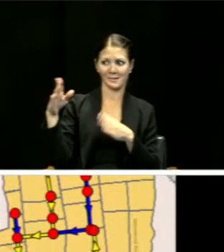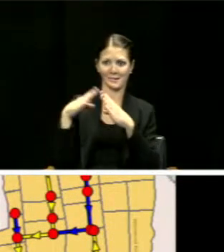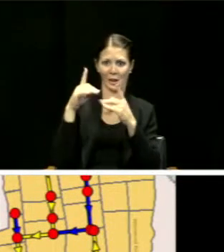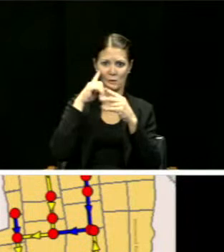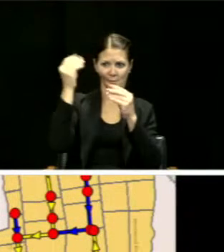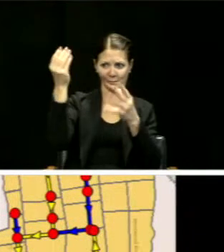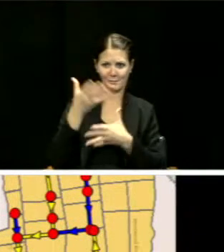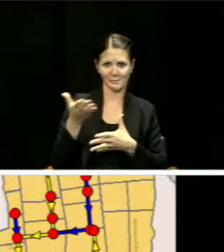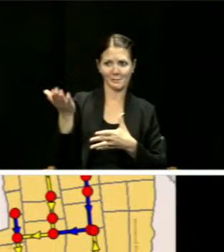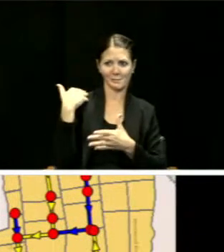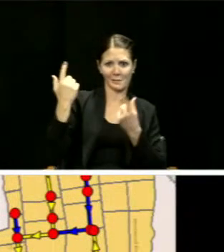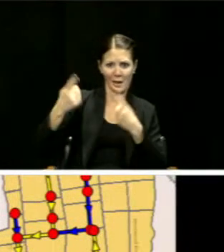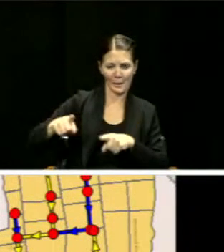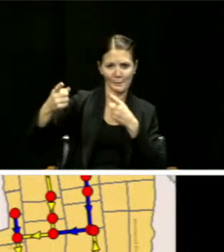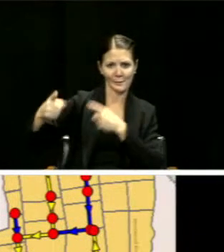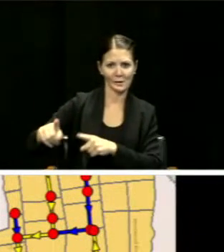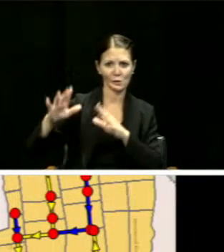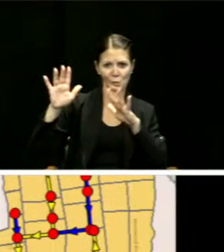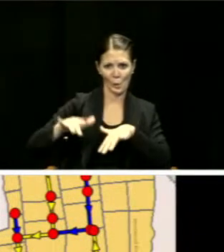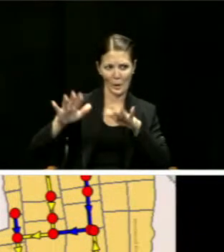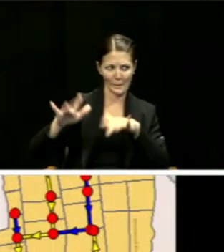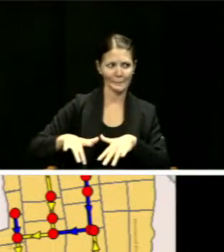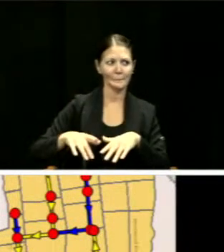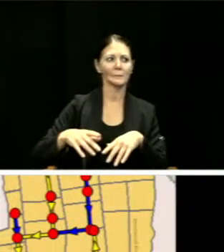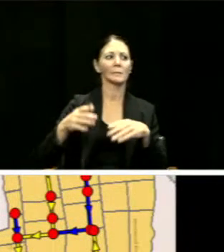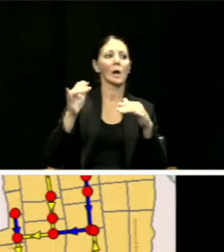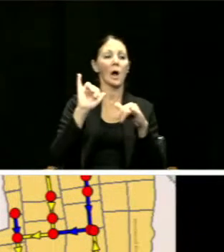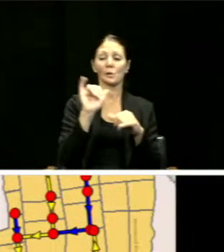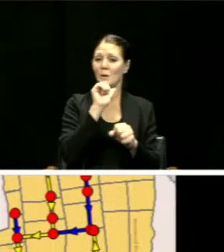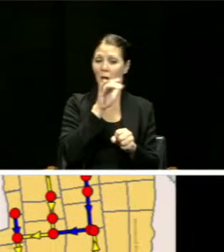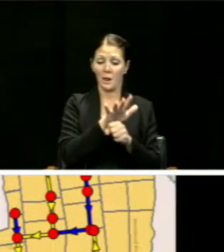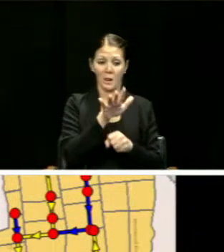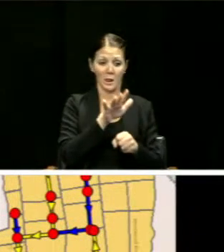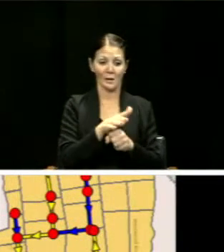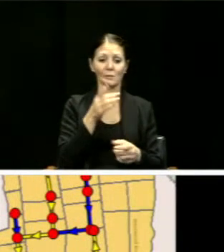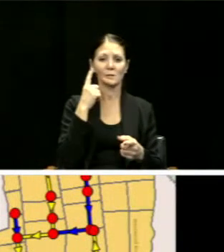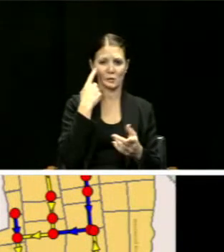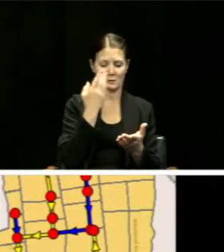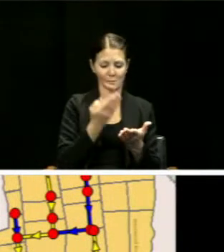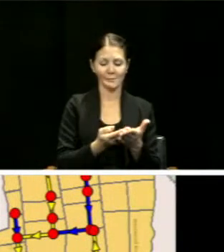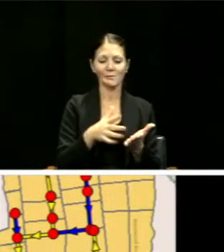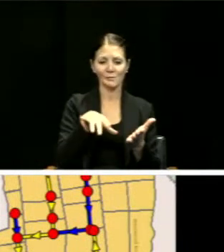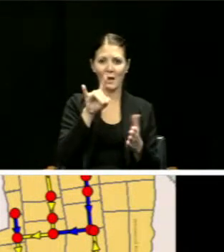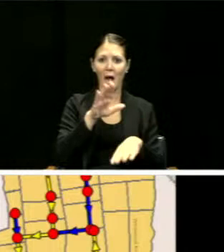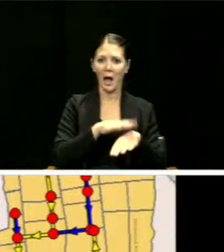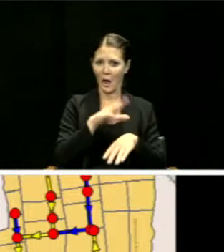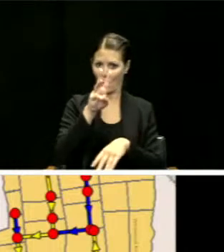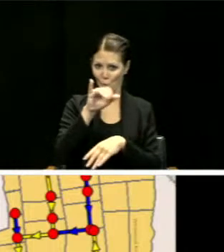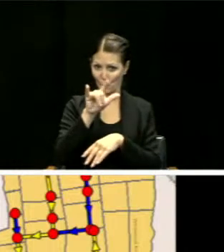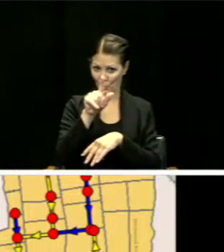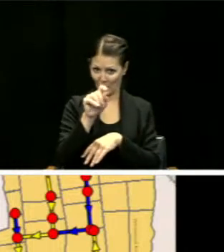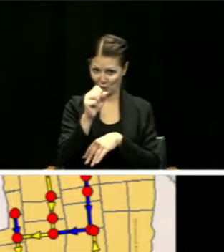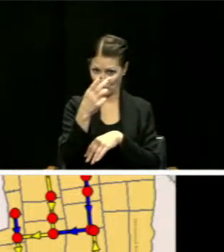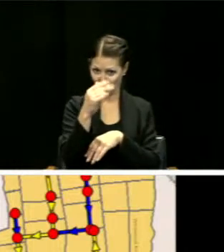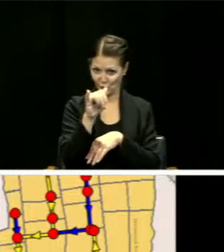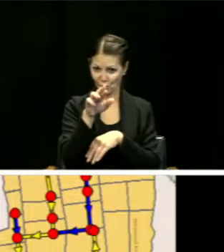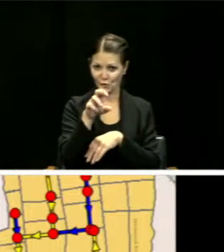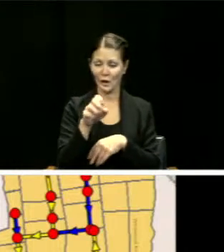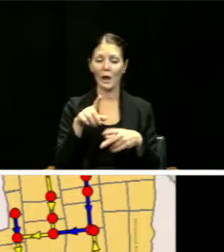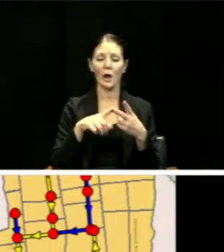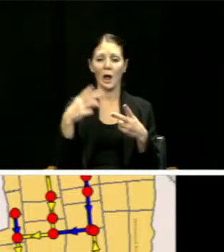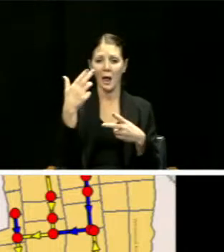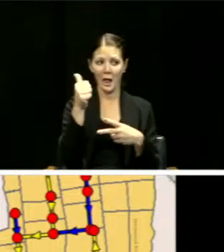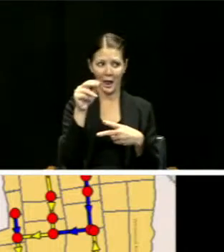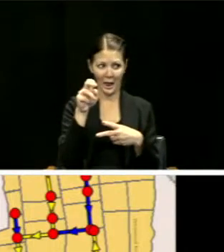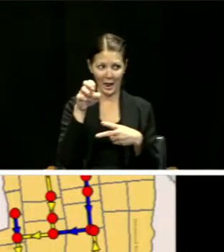previous storm events. And then there's insufficient capacity documented in the model on Wiltshire, and then Haynes and Lawler